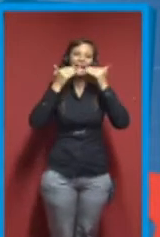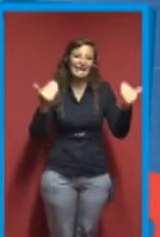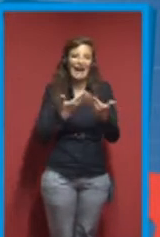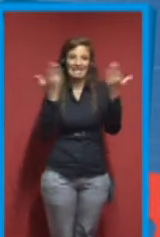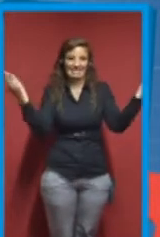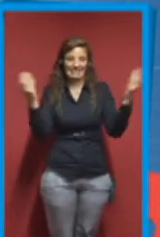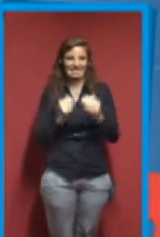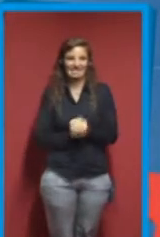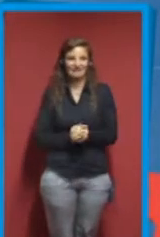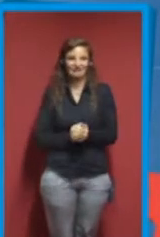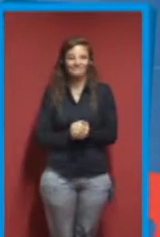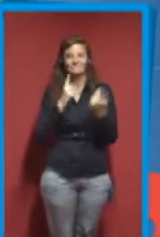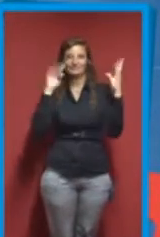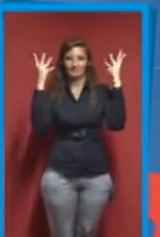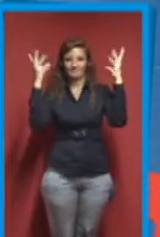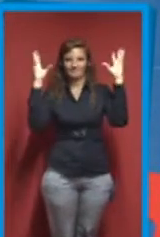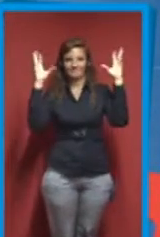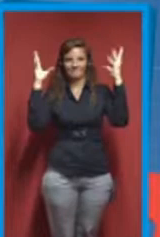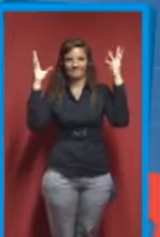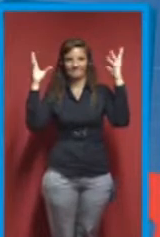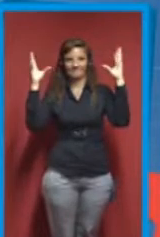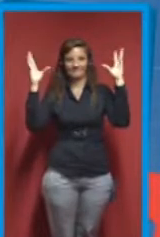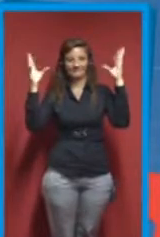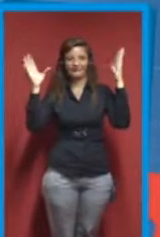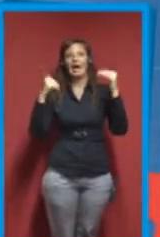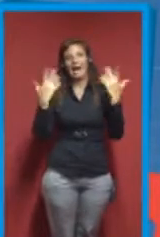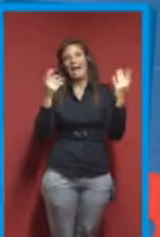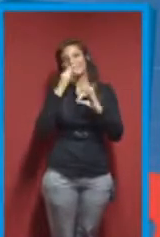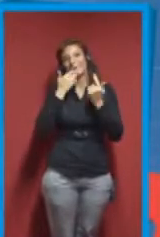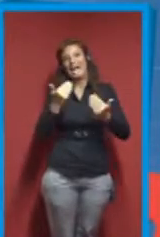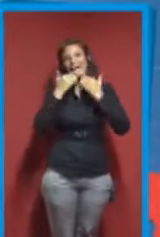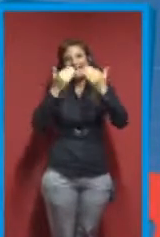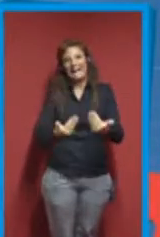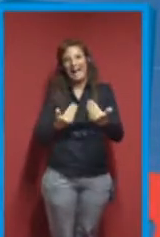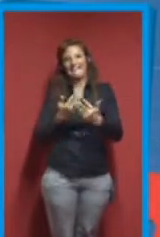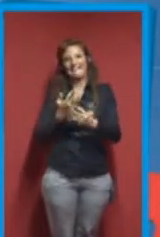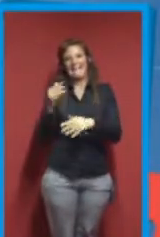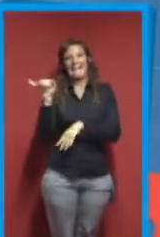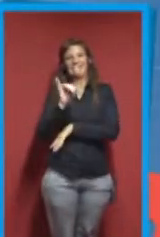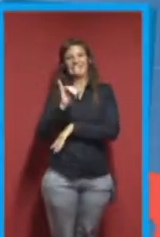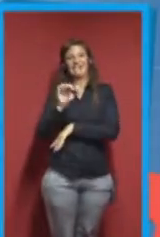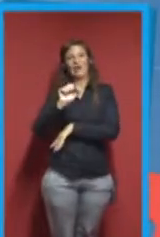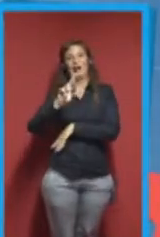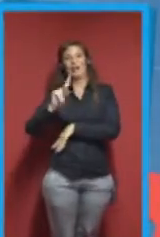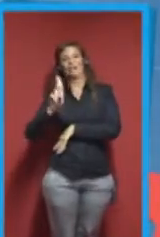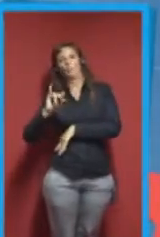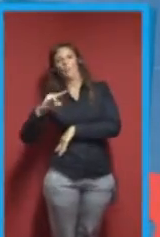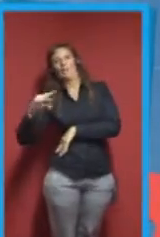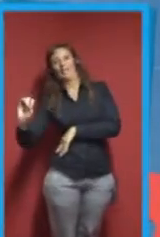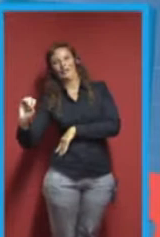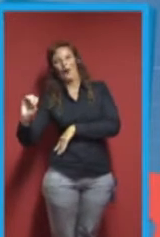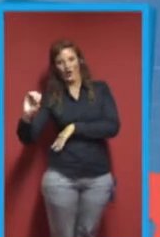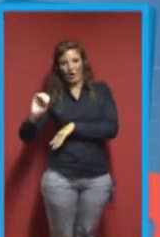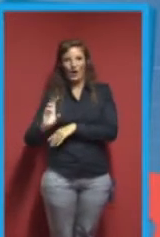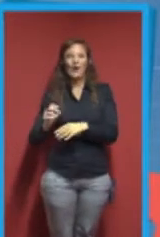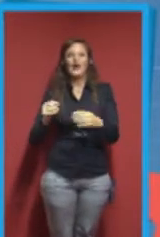Here's so good. Ciao, grazie. I love grazie zio Arduino. Thank you, Uncle Arduino. It's so good. Where is he? I don't know where Massimo is.